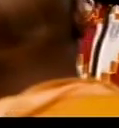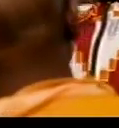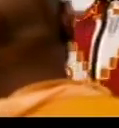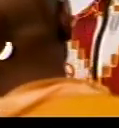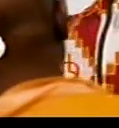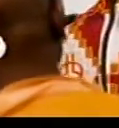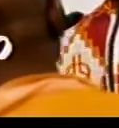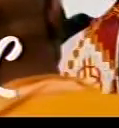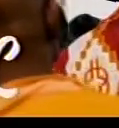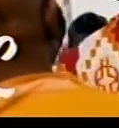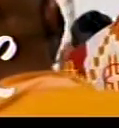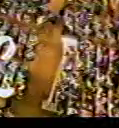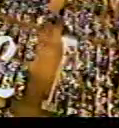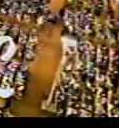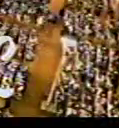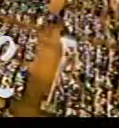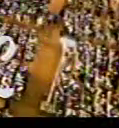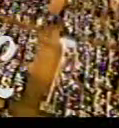Give me L.